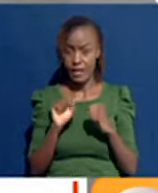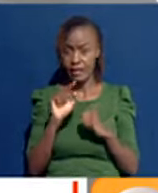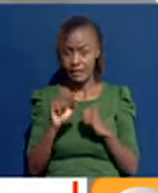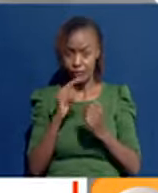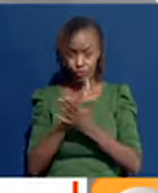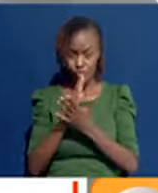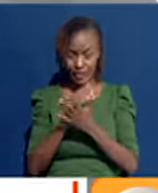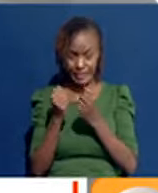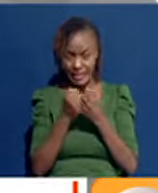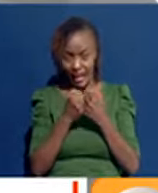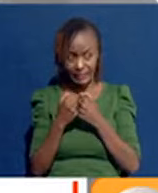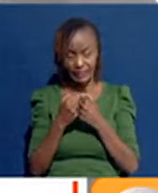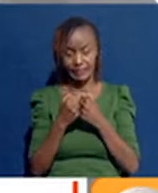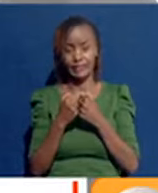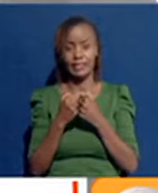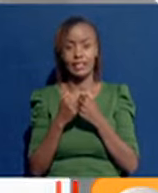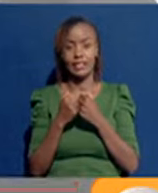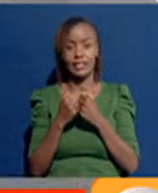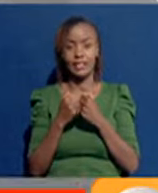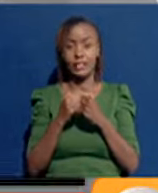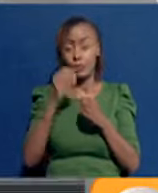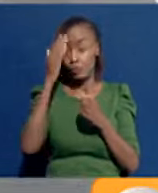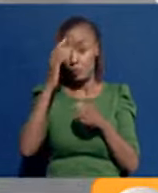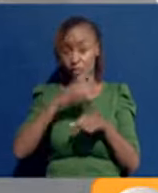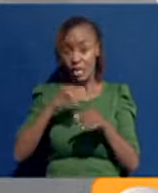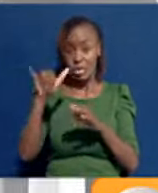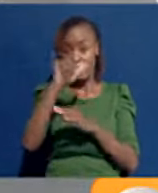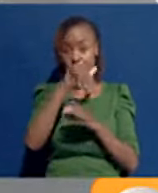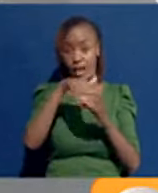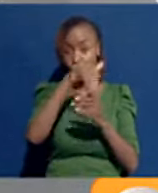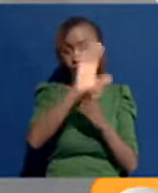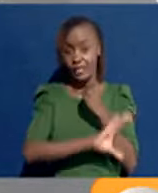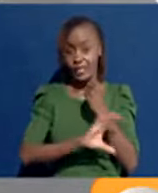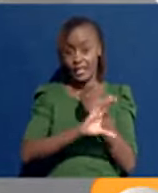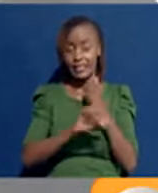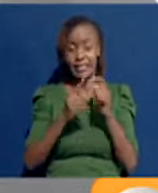match. Venye tulienda away, mnajuanga tu zile ile game ya